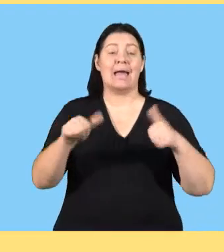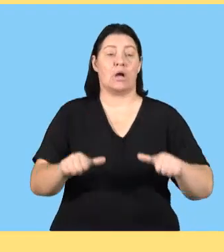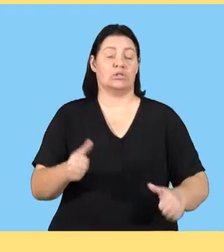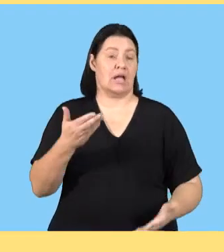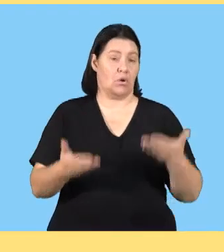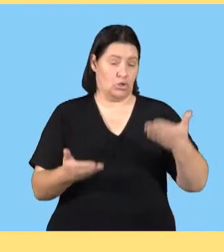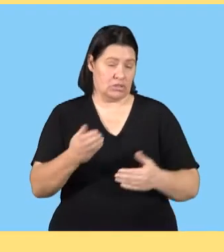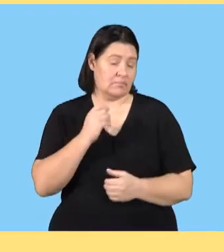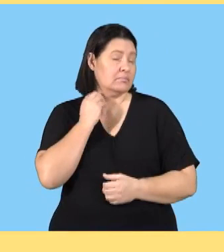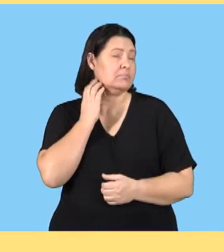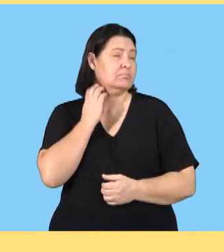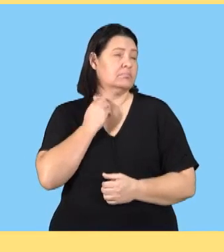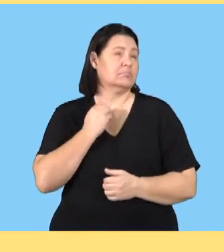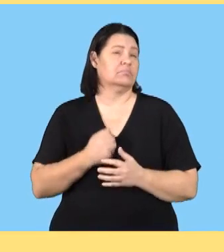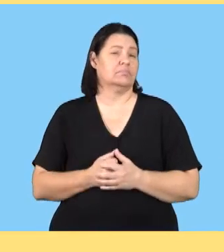accounting equation.